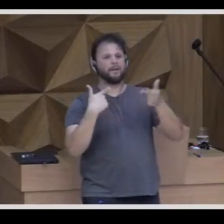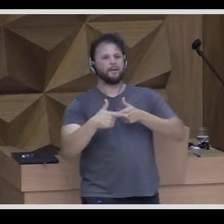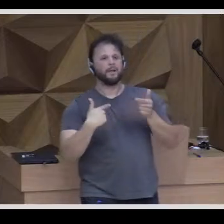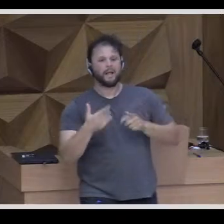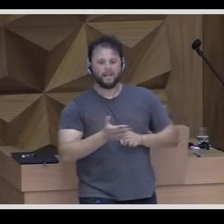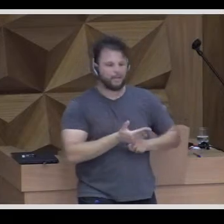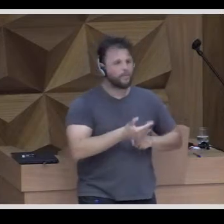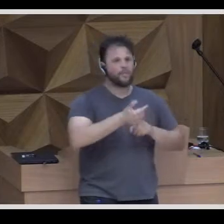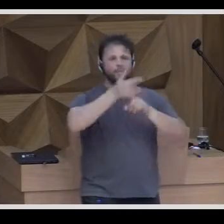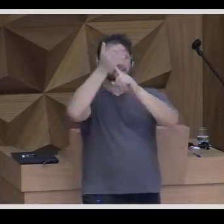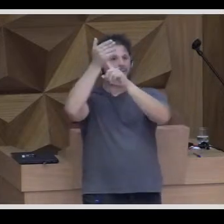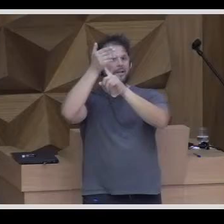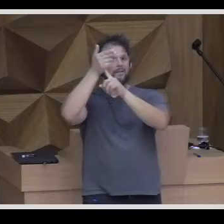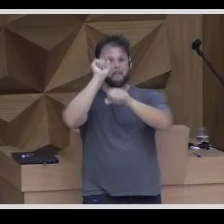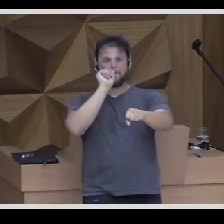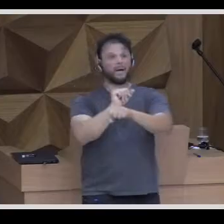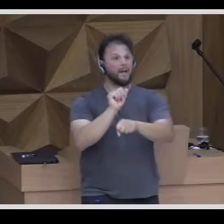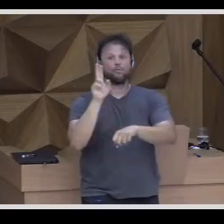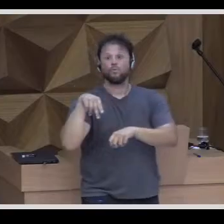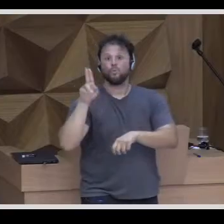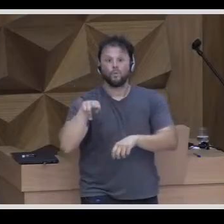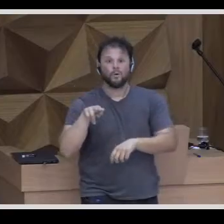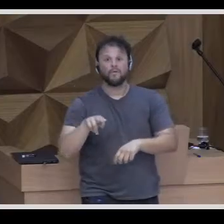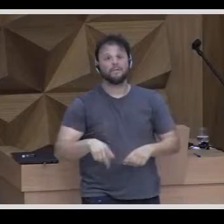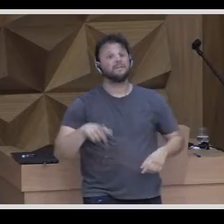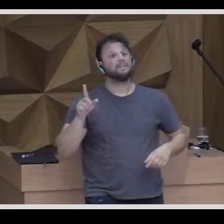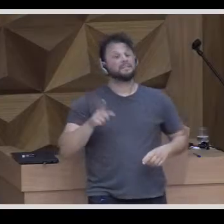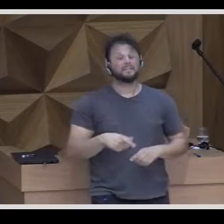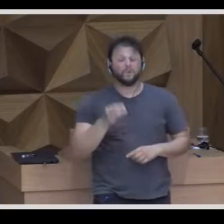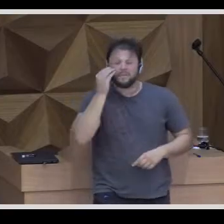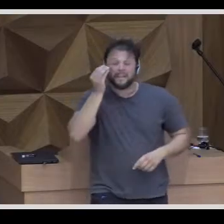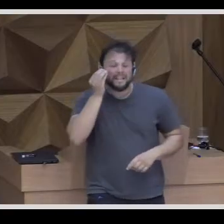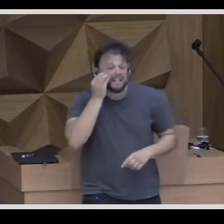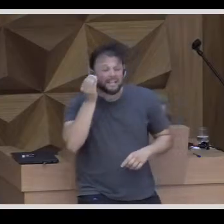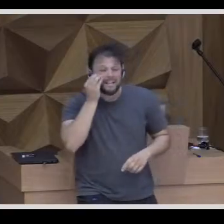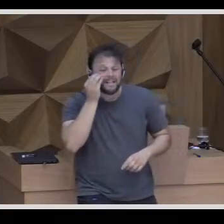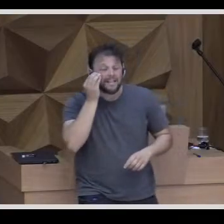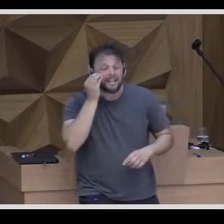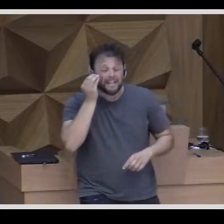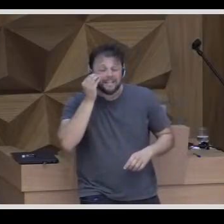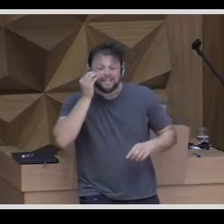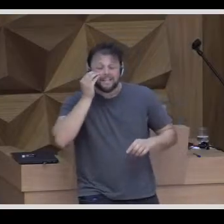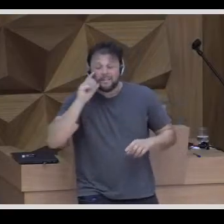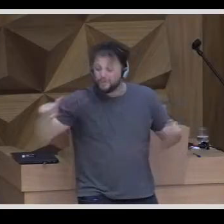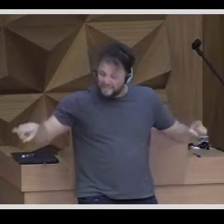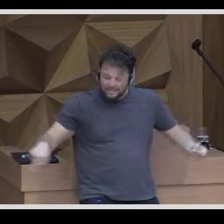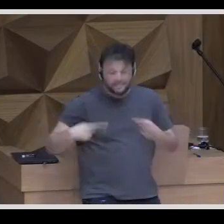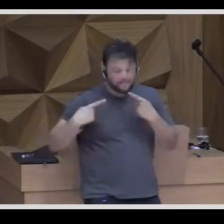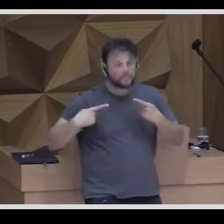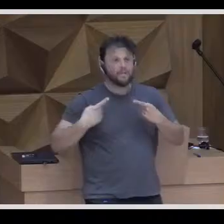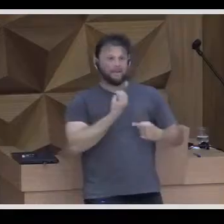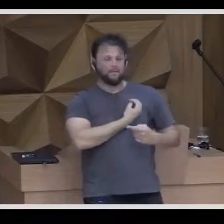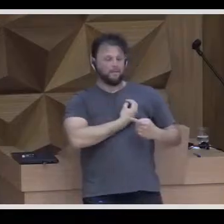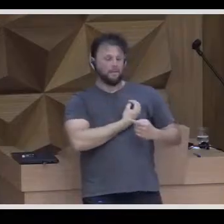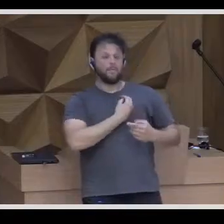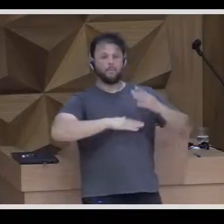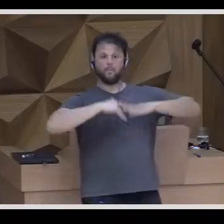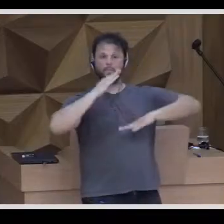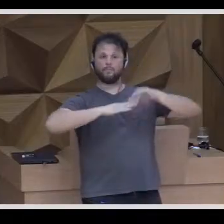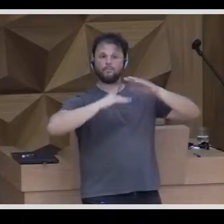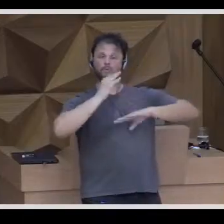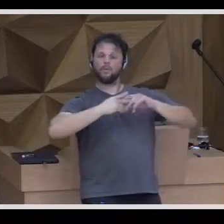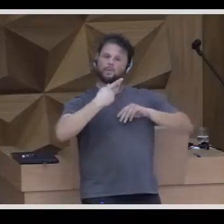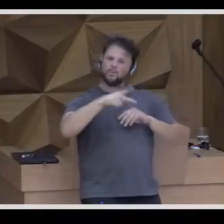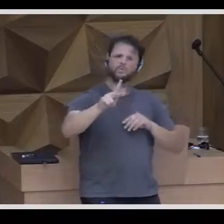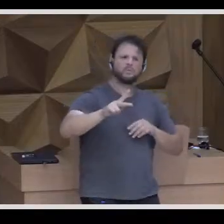soon. You're going to be fighting against this through your entire research career. So when we think about HCI methods, and we know, you